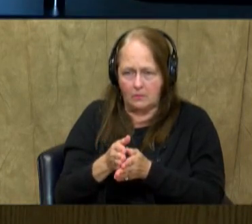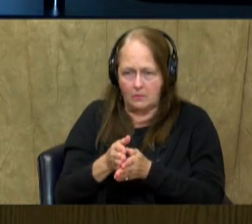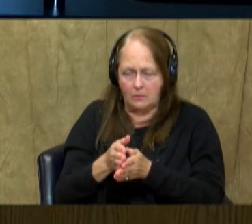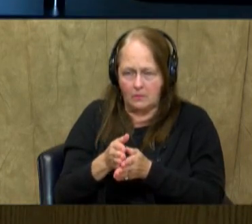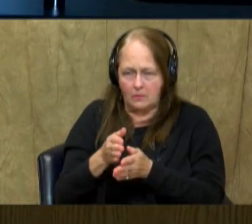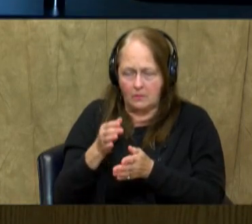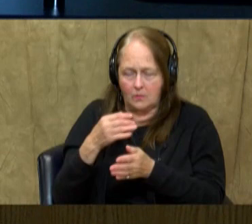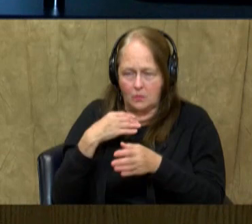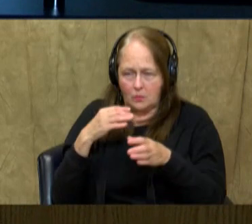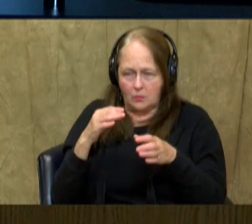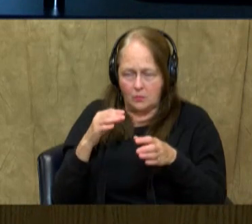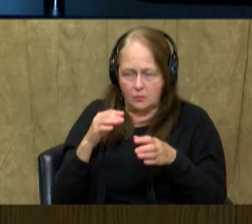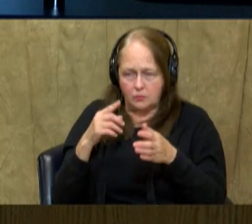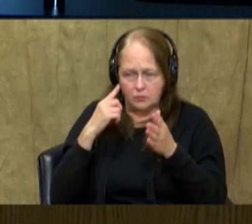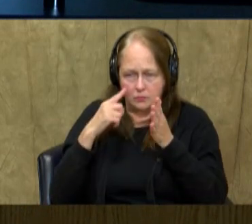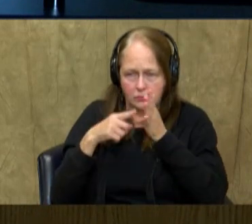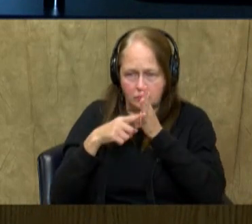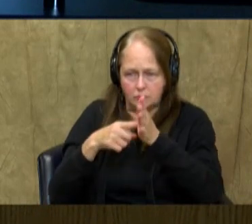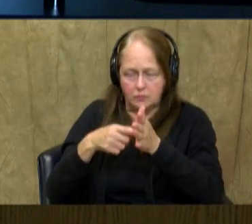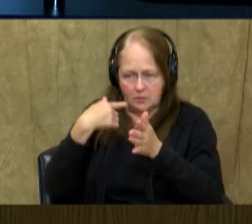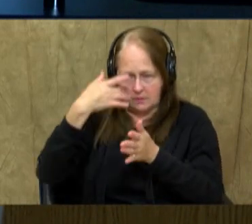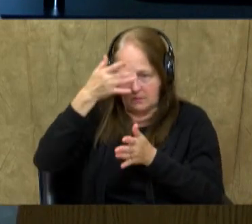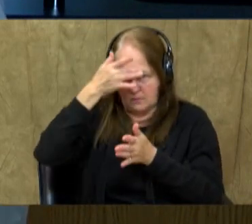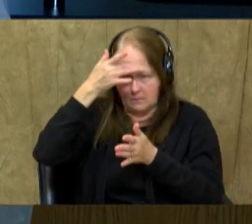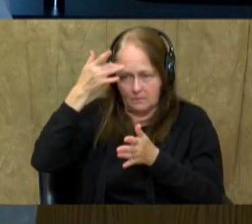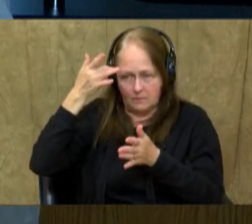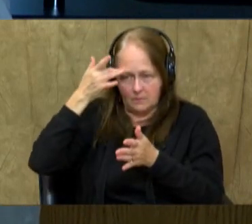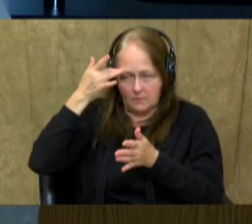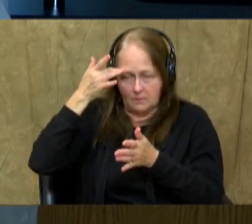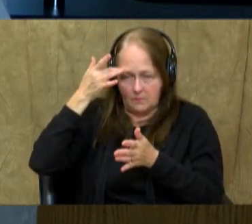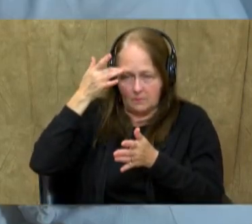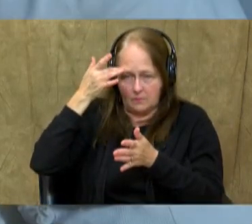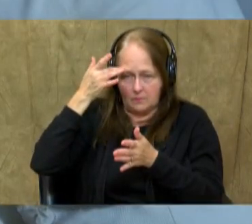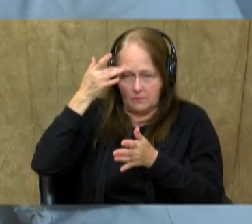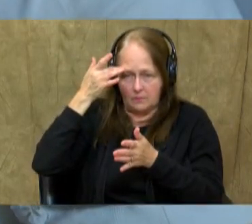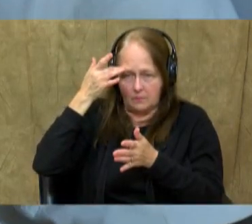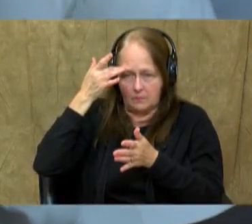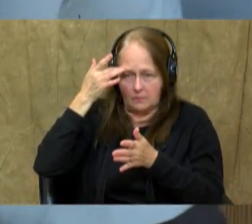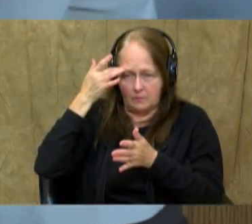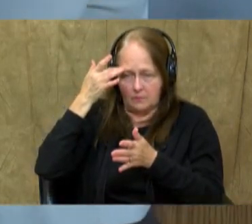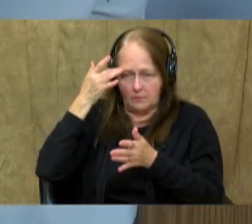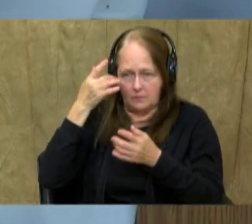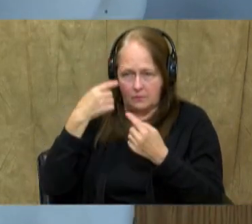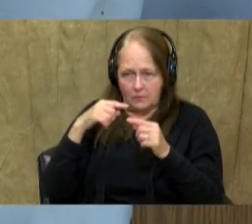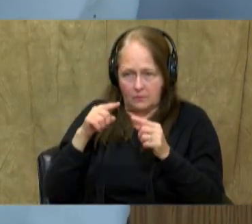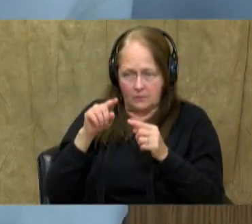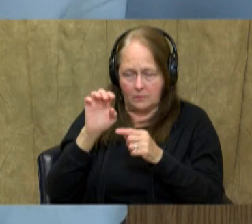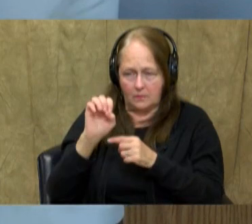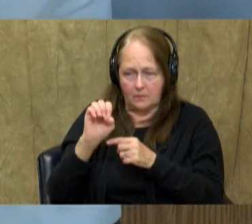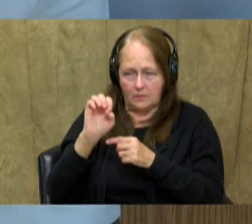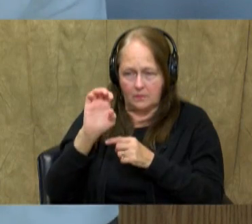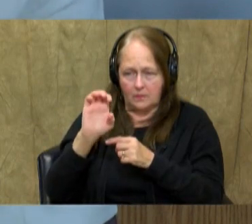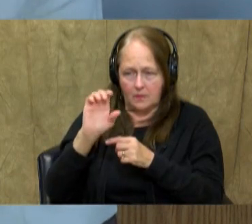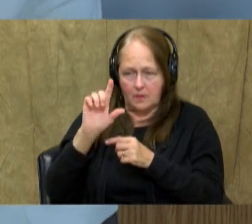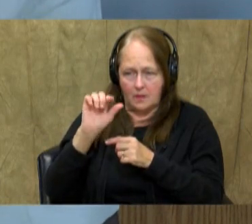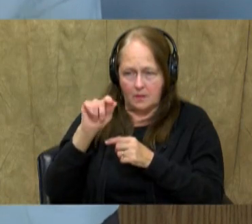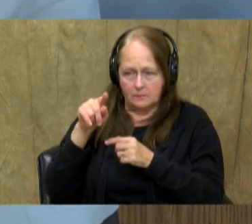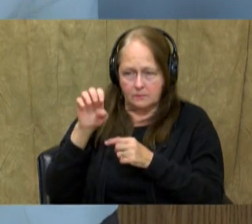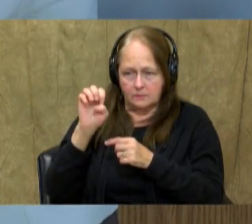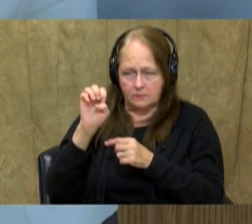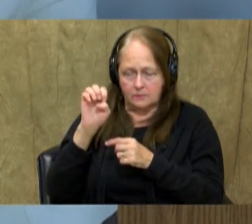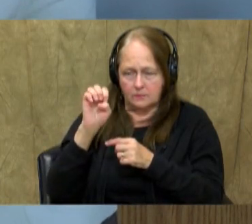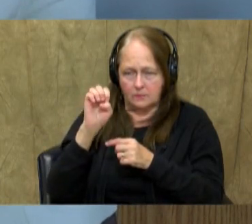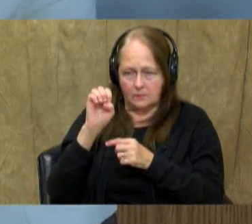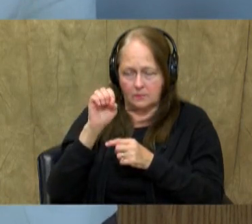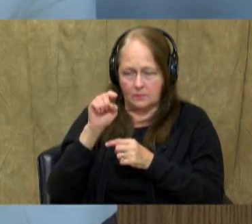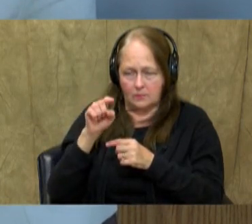In fact, before I do, I want to point something out I just forgot. I want you to notice something. I'm going back to this eclipse. Let's rewind for a minute.